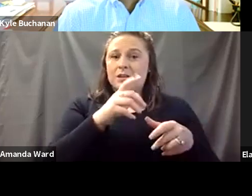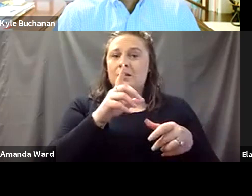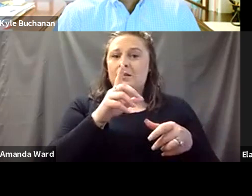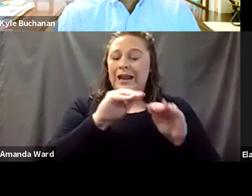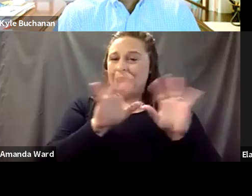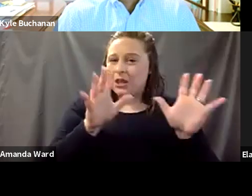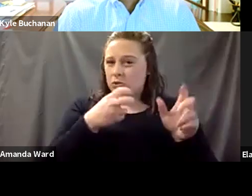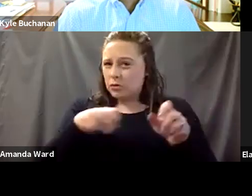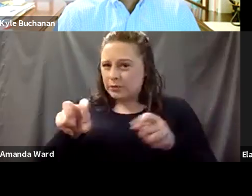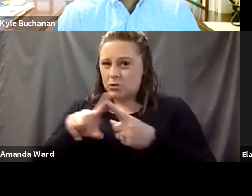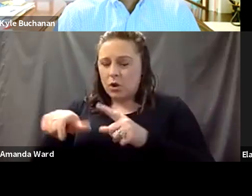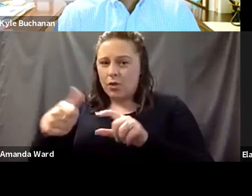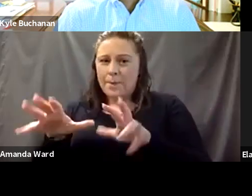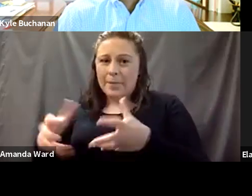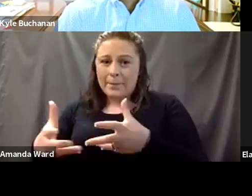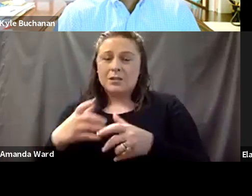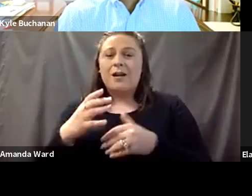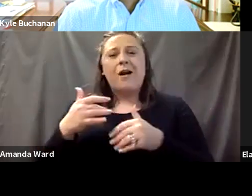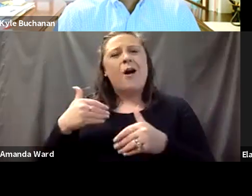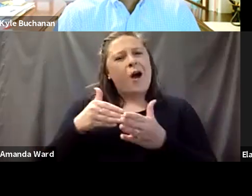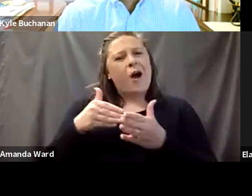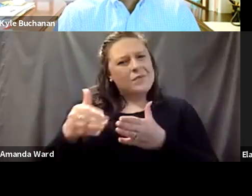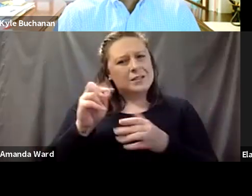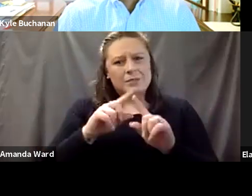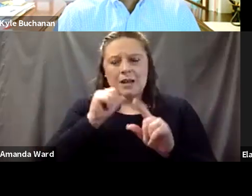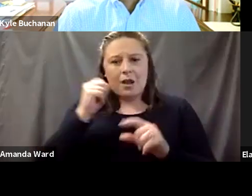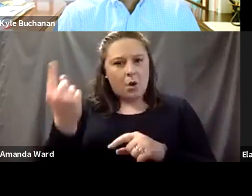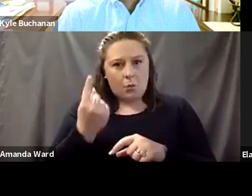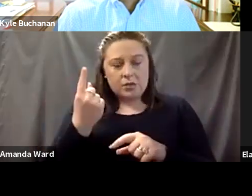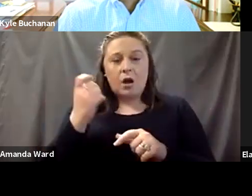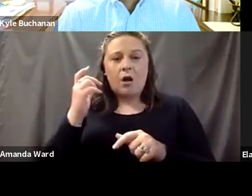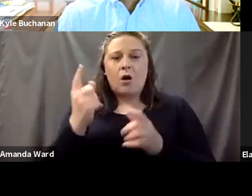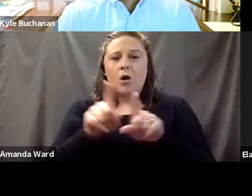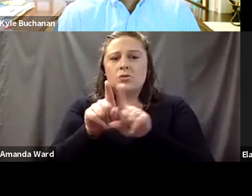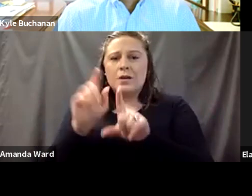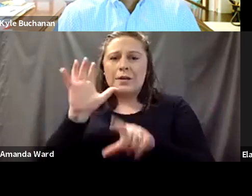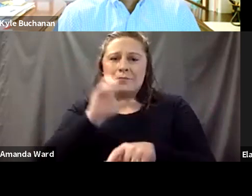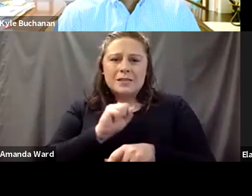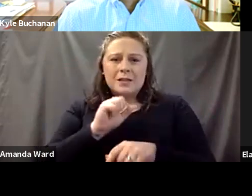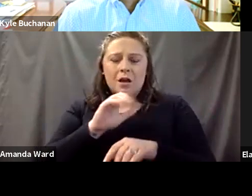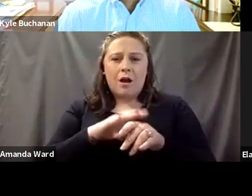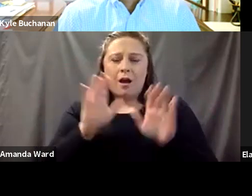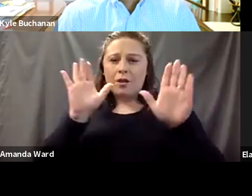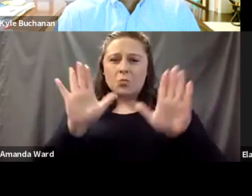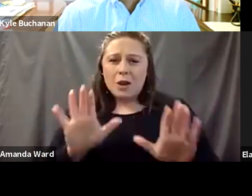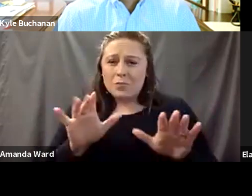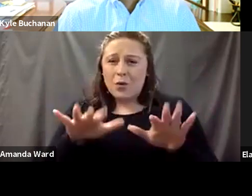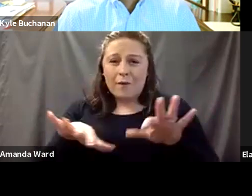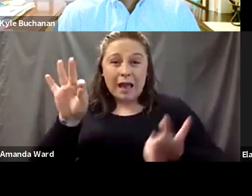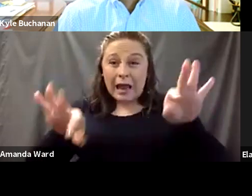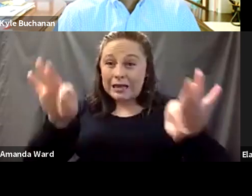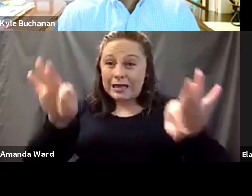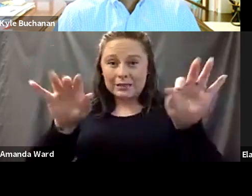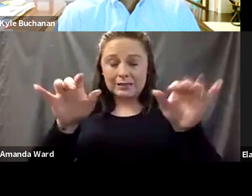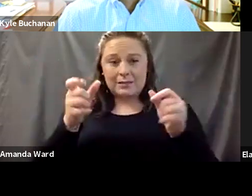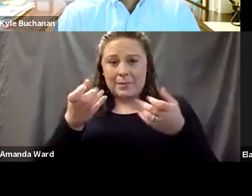other populations. Often it does, but not always. And you also miss out on incredible findings that might be